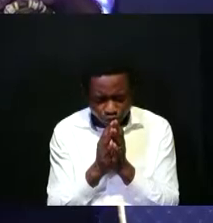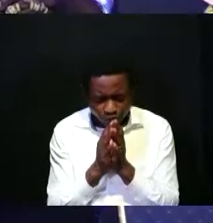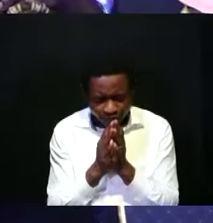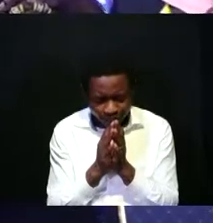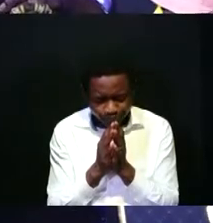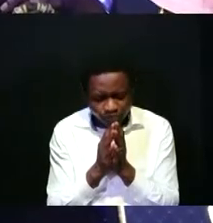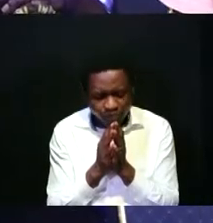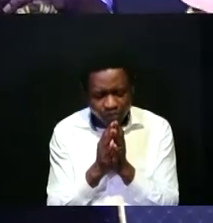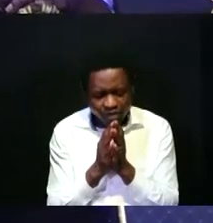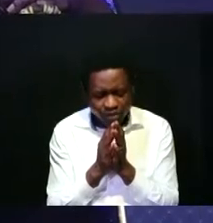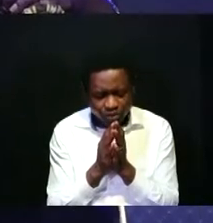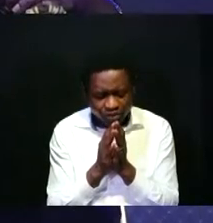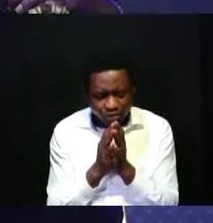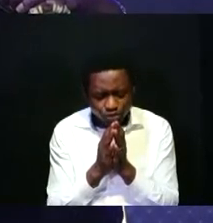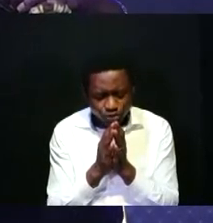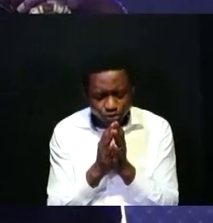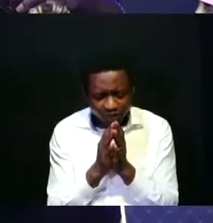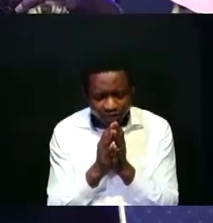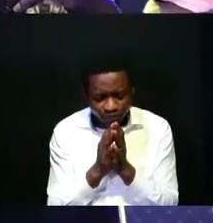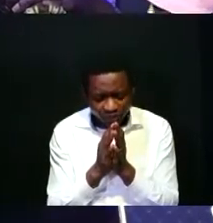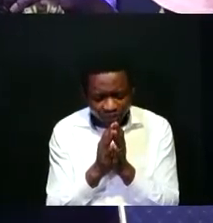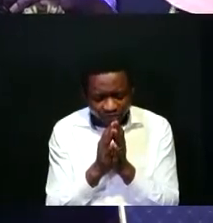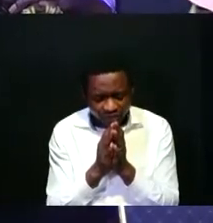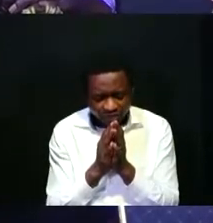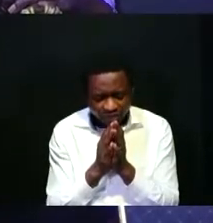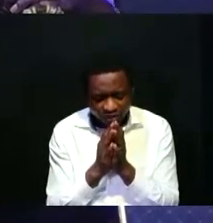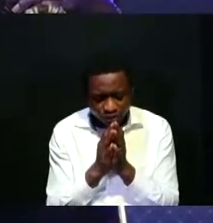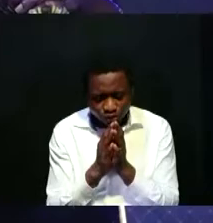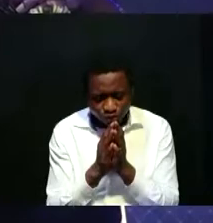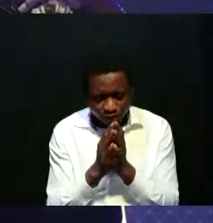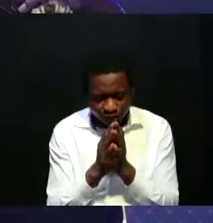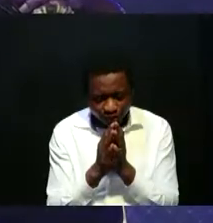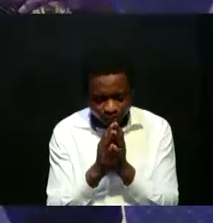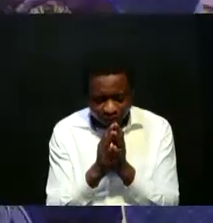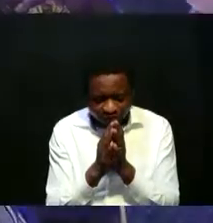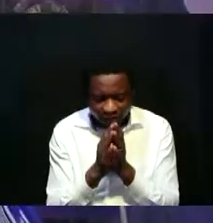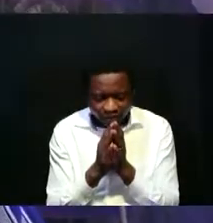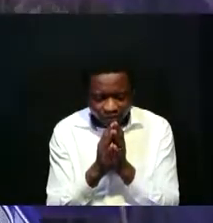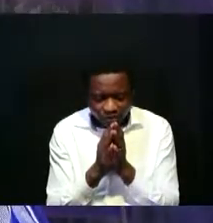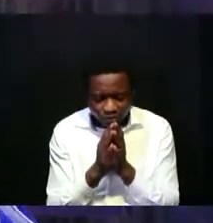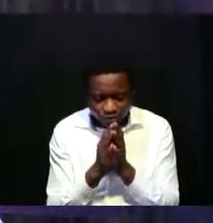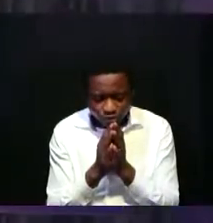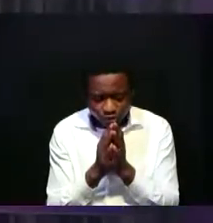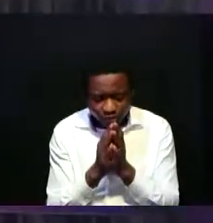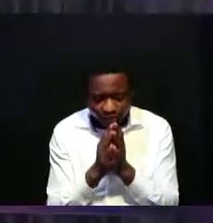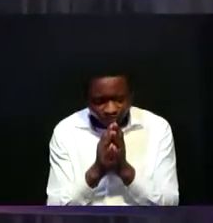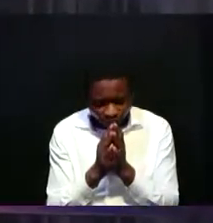you tied the hearts of men and women, God. That you mend broken homes